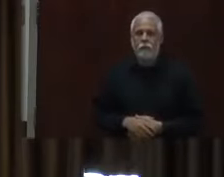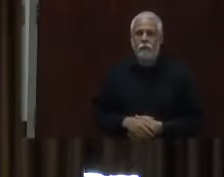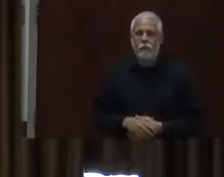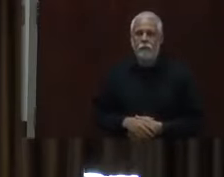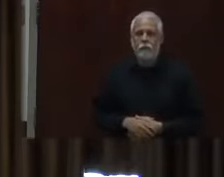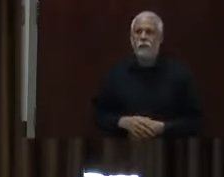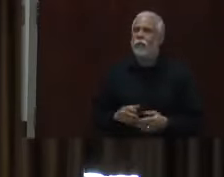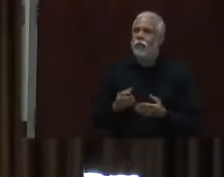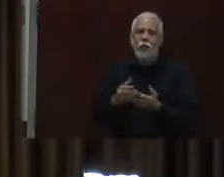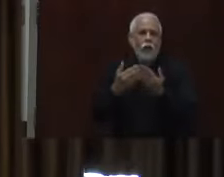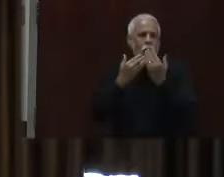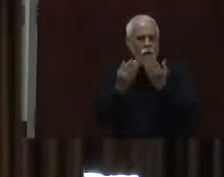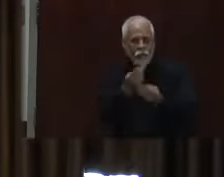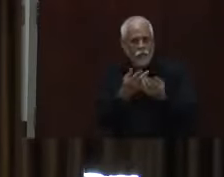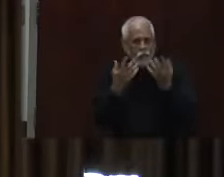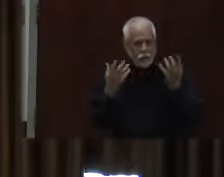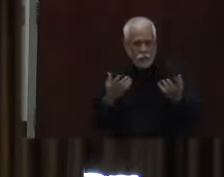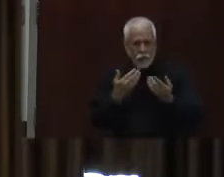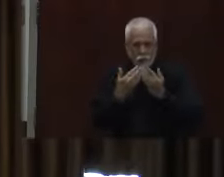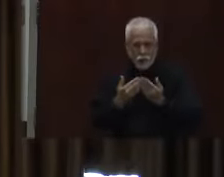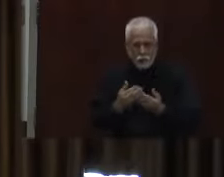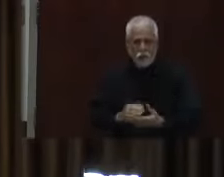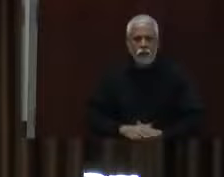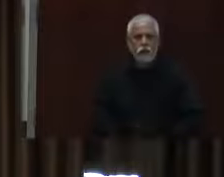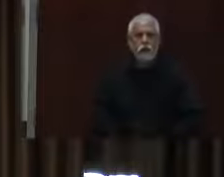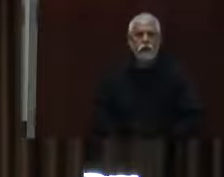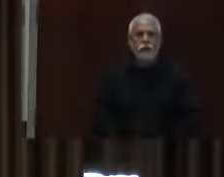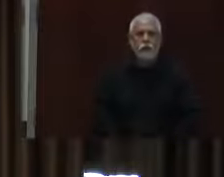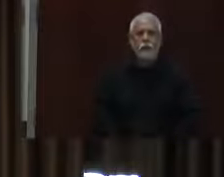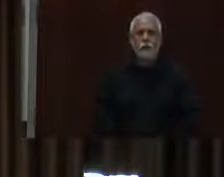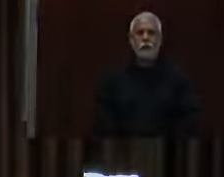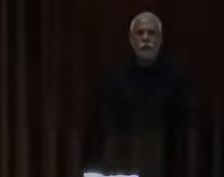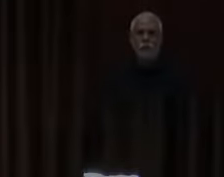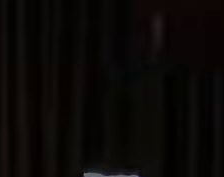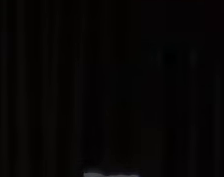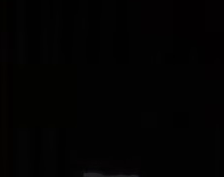All right, thank you both very much for being here. Thank you all so much. We really appreciate you. All right.